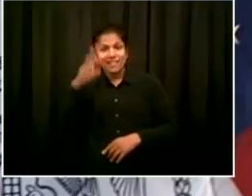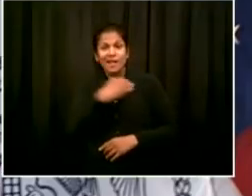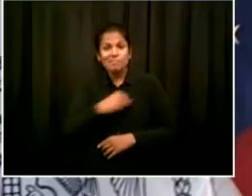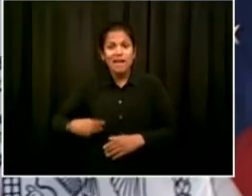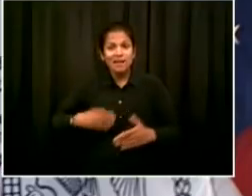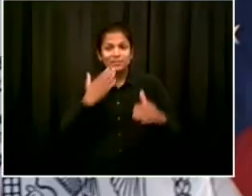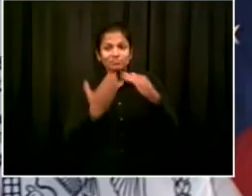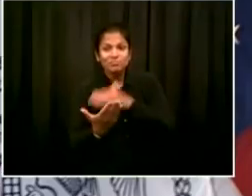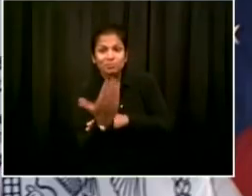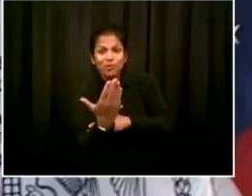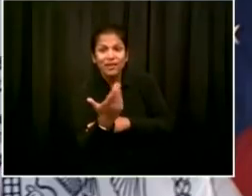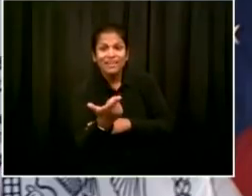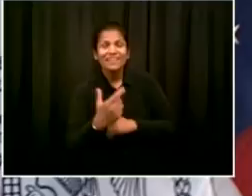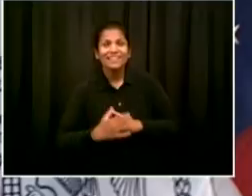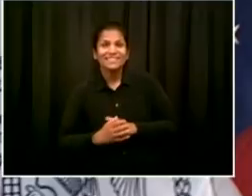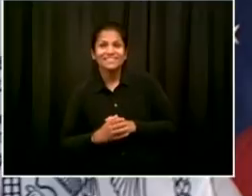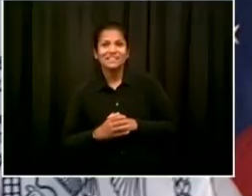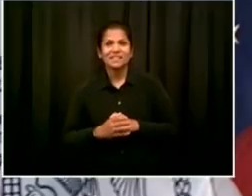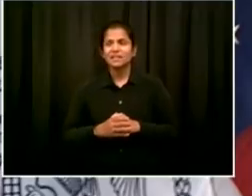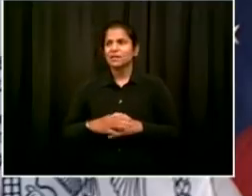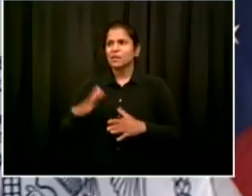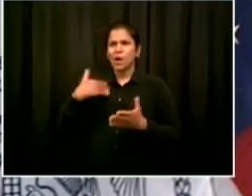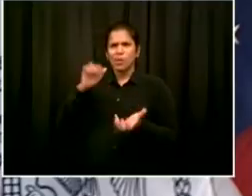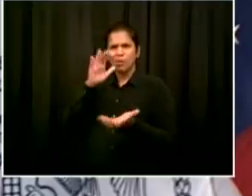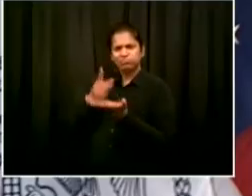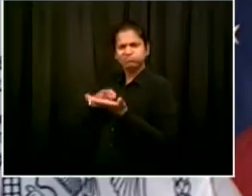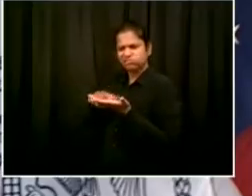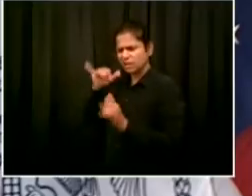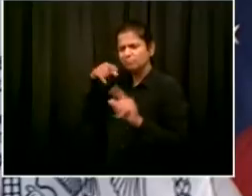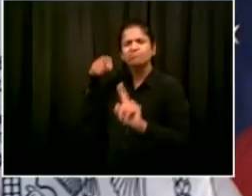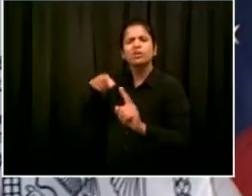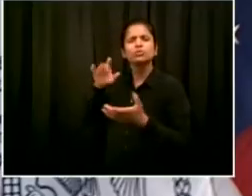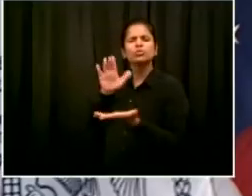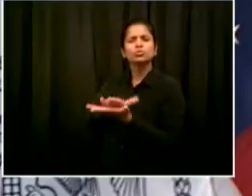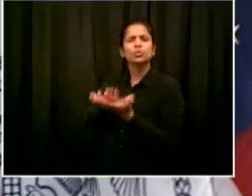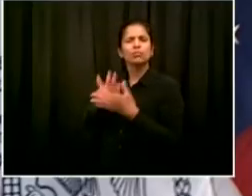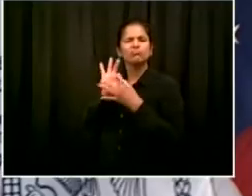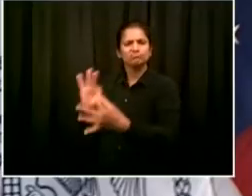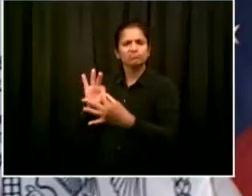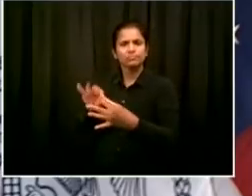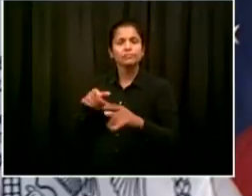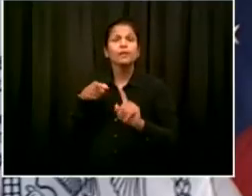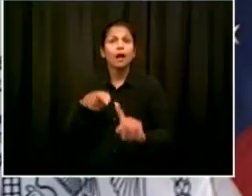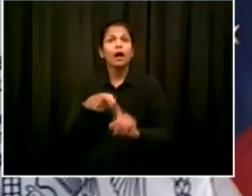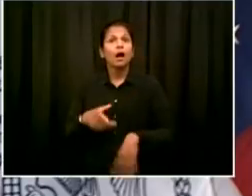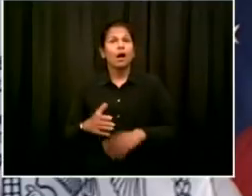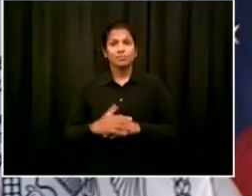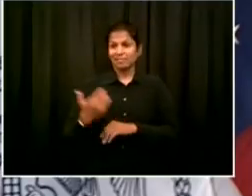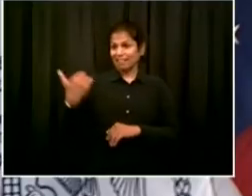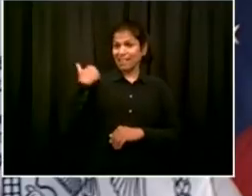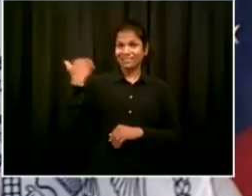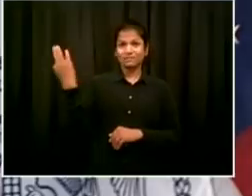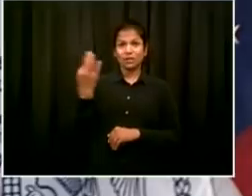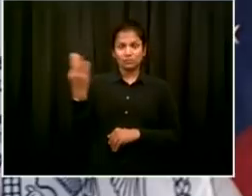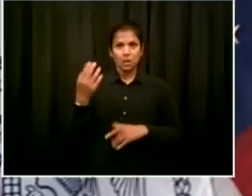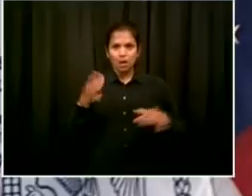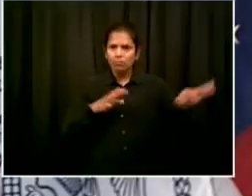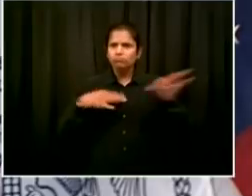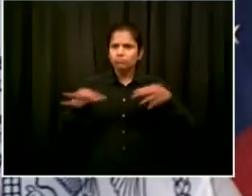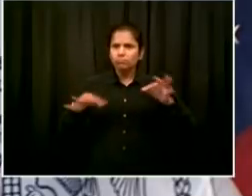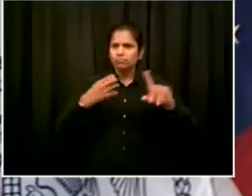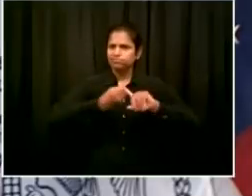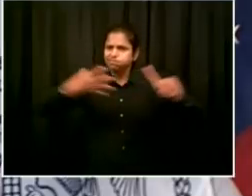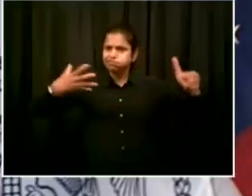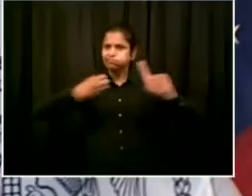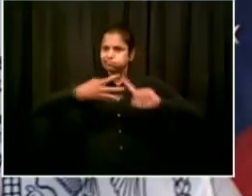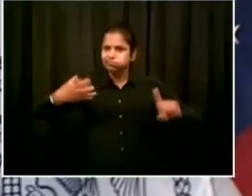the school. I mean, you put out a whole series of protocols on Friday, and it seems like the governor is kind of